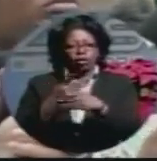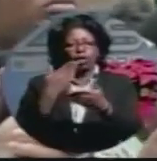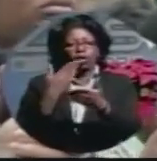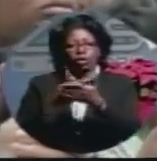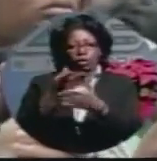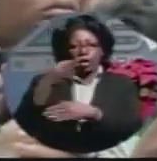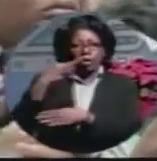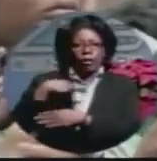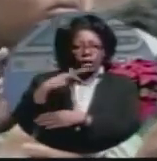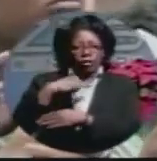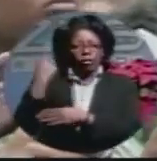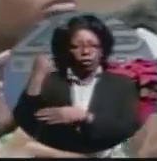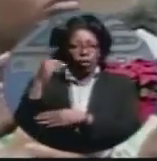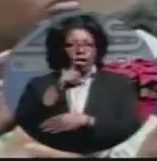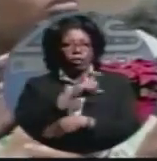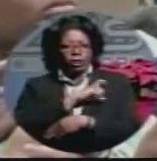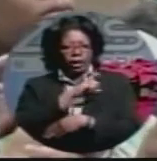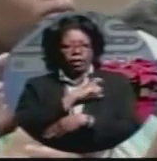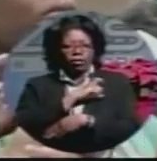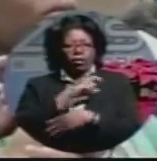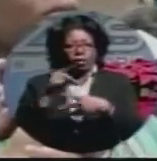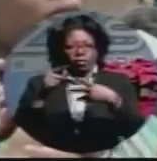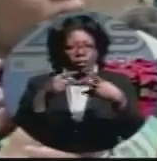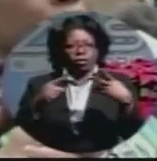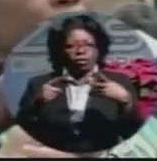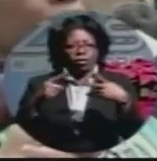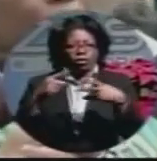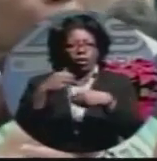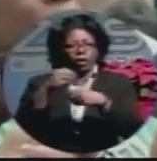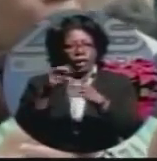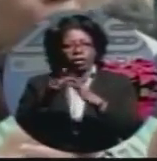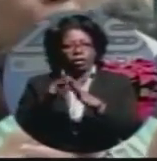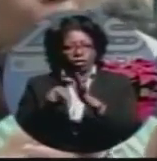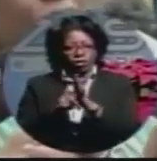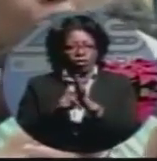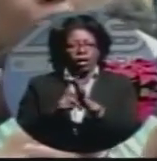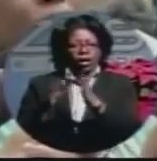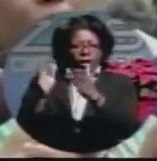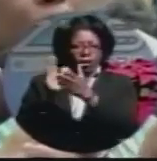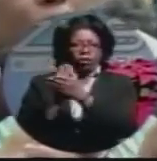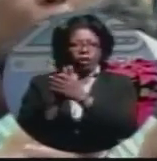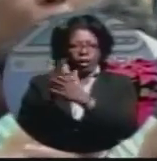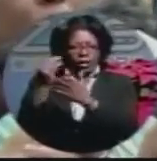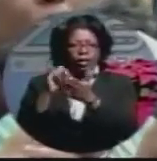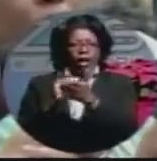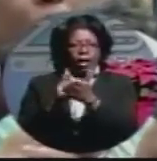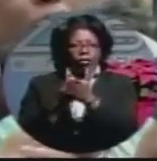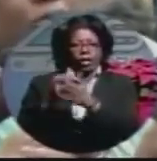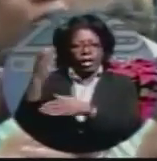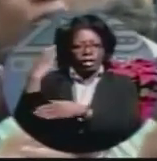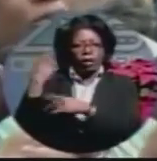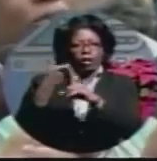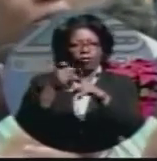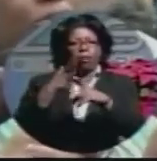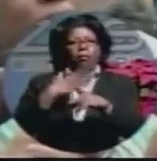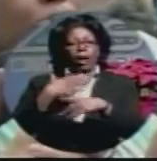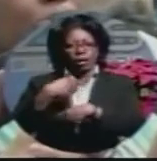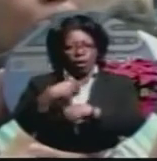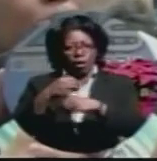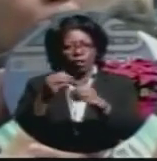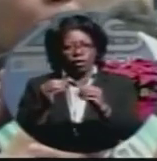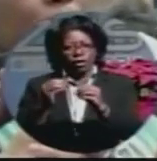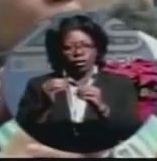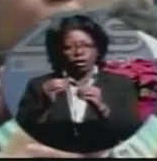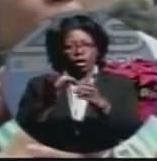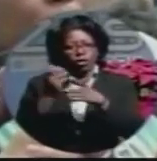for businesses and for members of the organization, and it's something that I applaud. It is managed from my office, and I wish to clearly